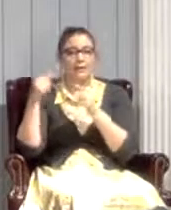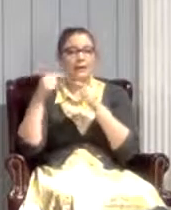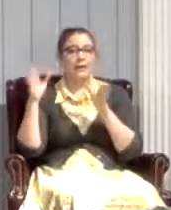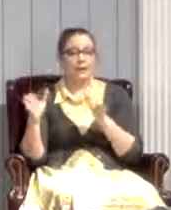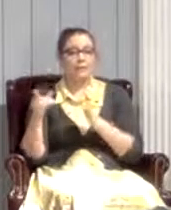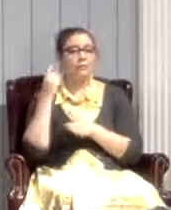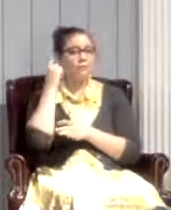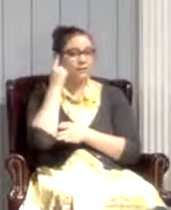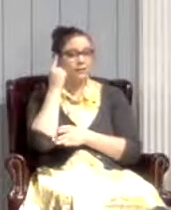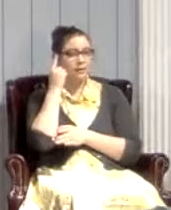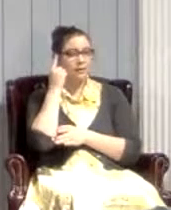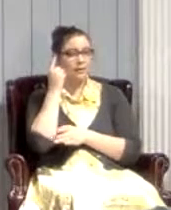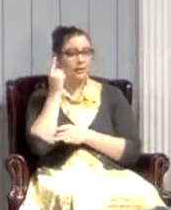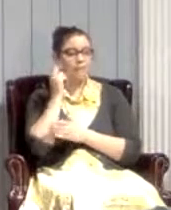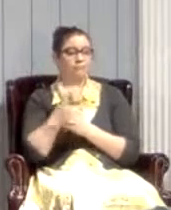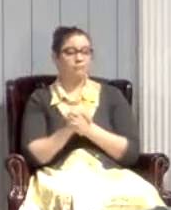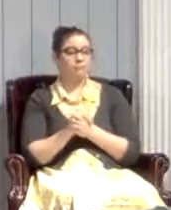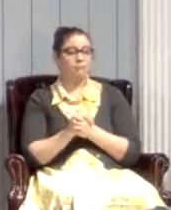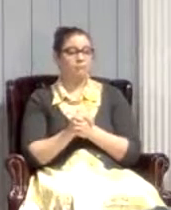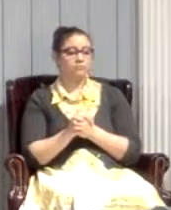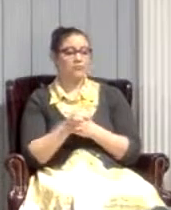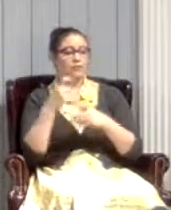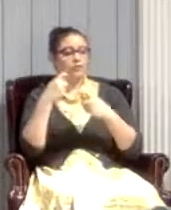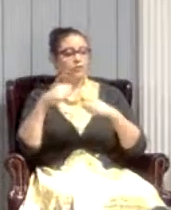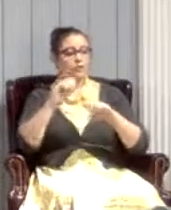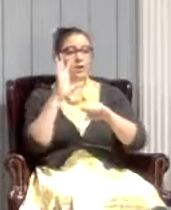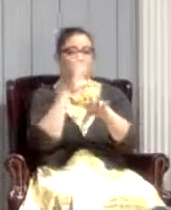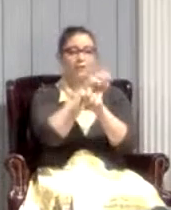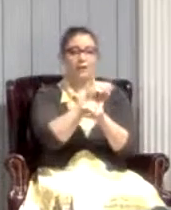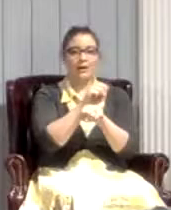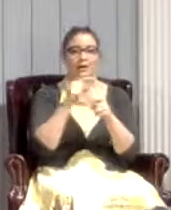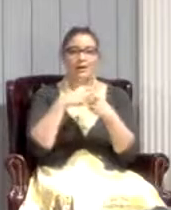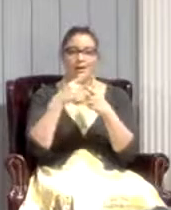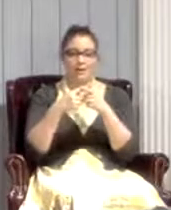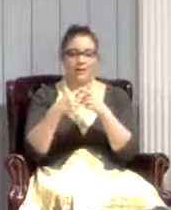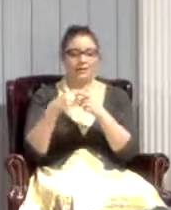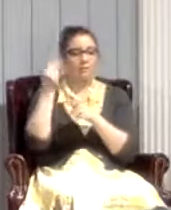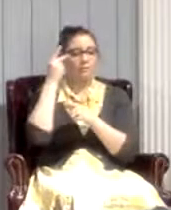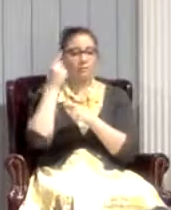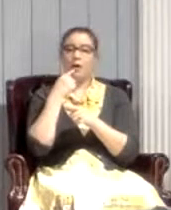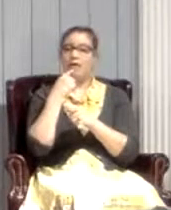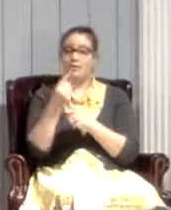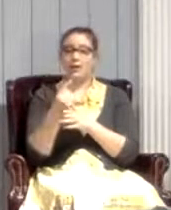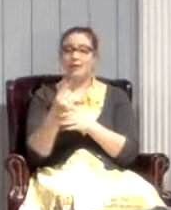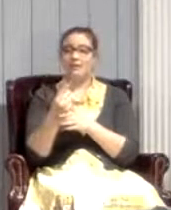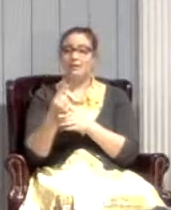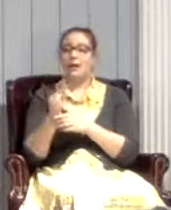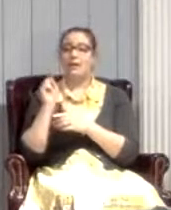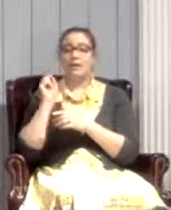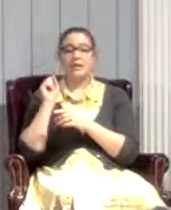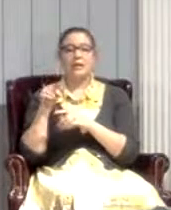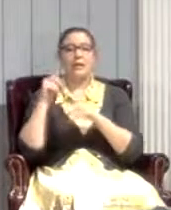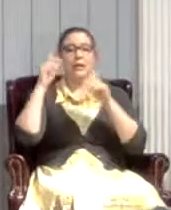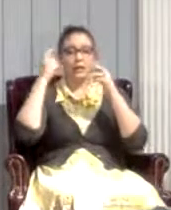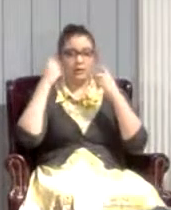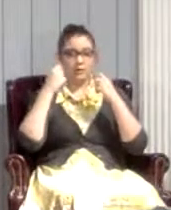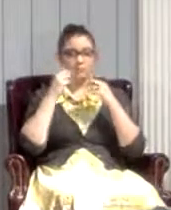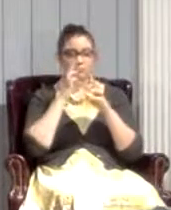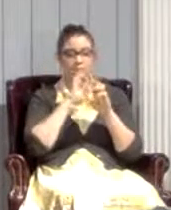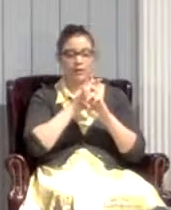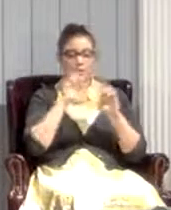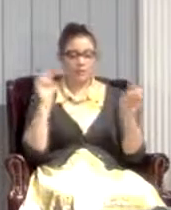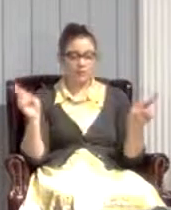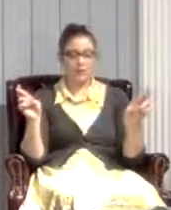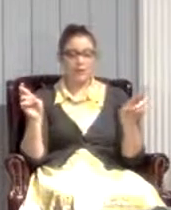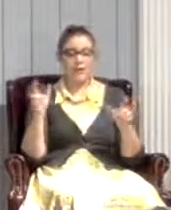Ready all of the time. And the Apostle Paul says that he is ready. His weapons are ready, that he